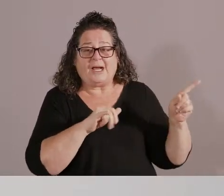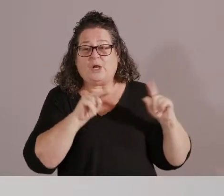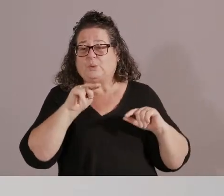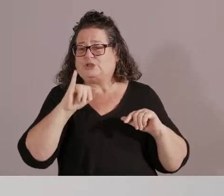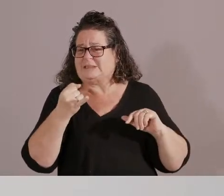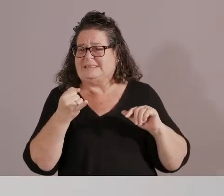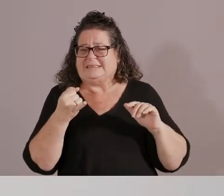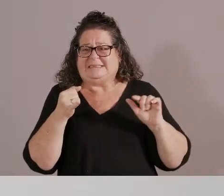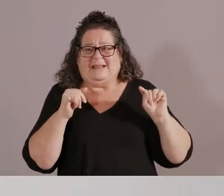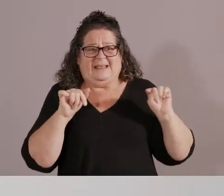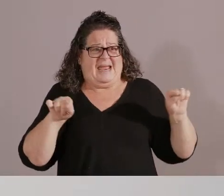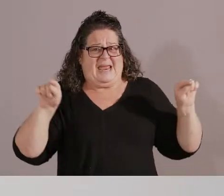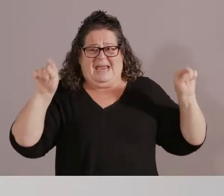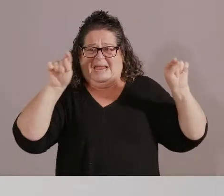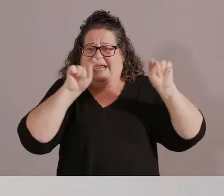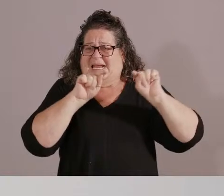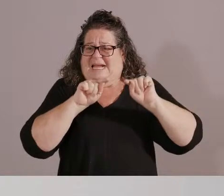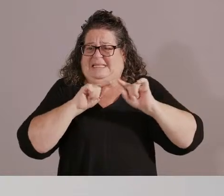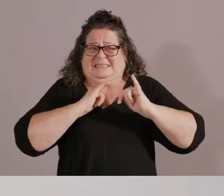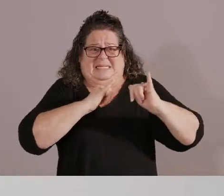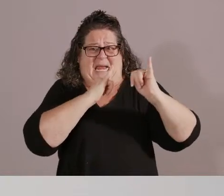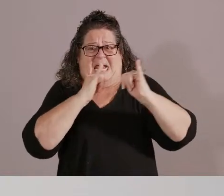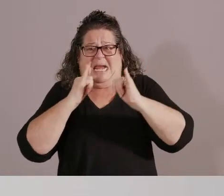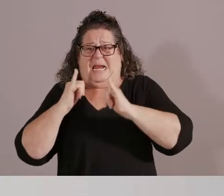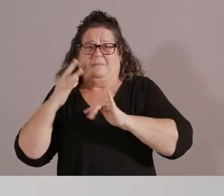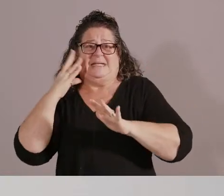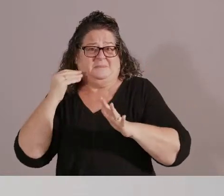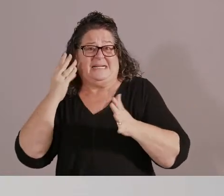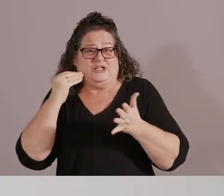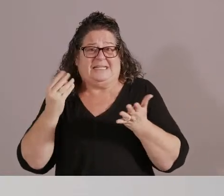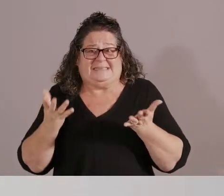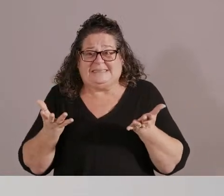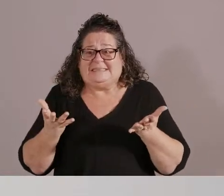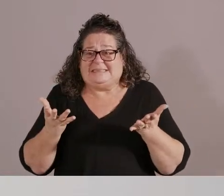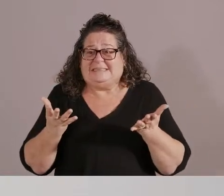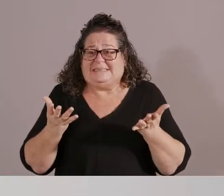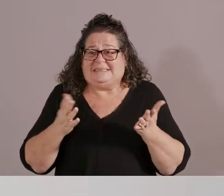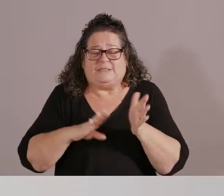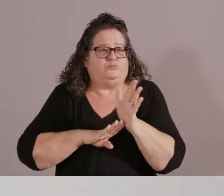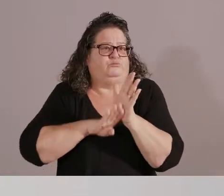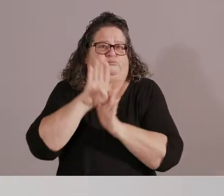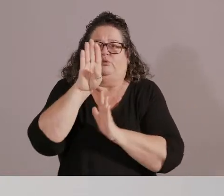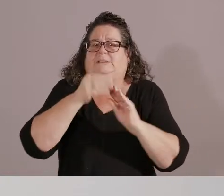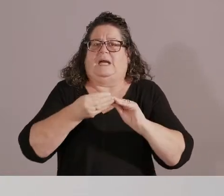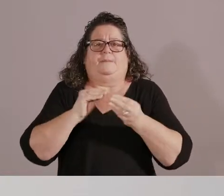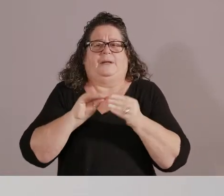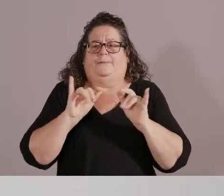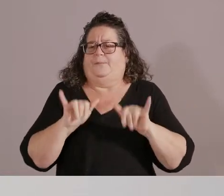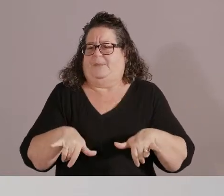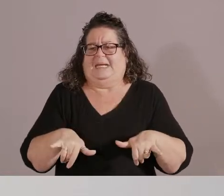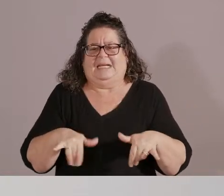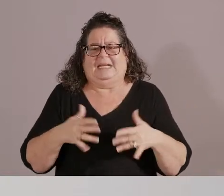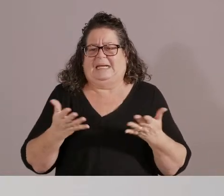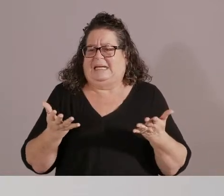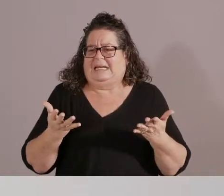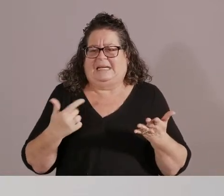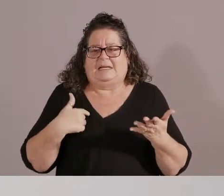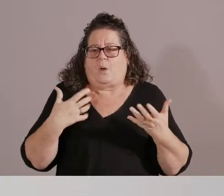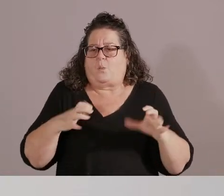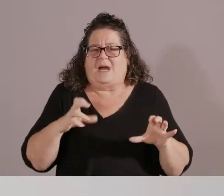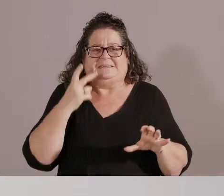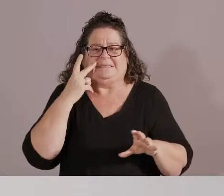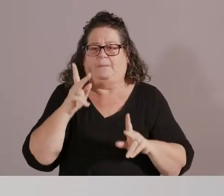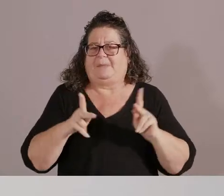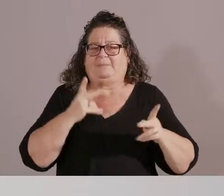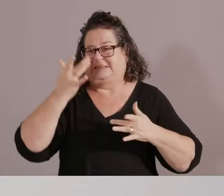get any of the infectious diseases that we monitor. Unfortunately, this is a very contagious